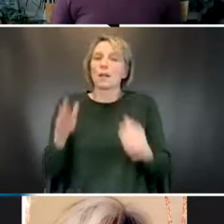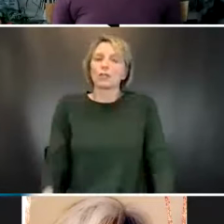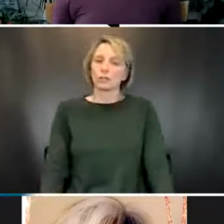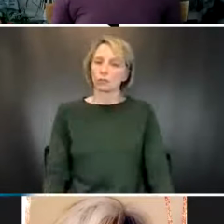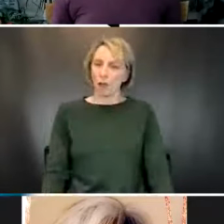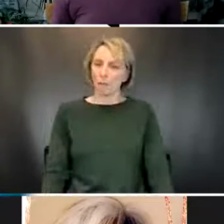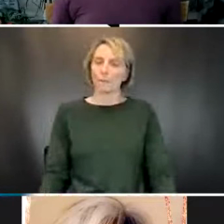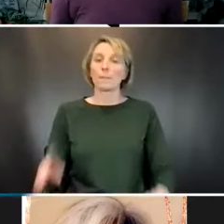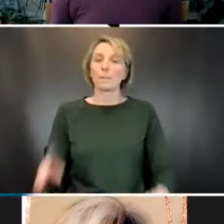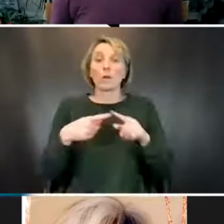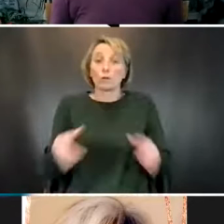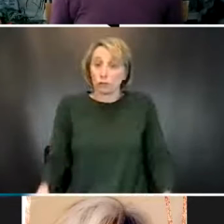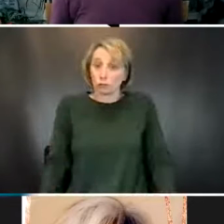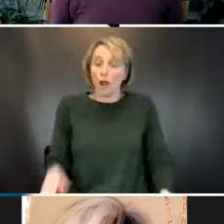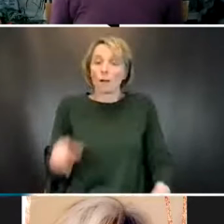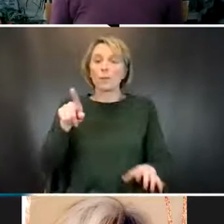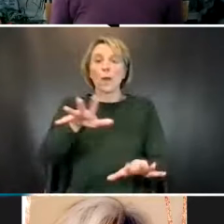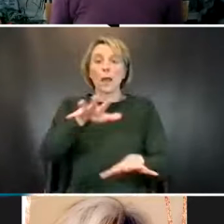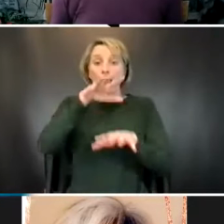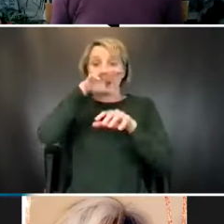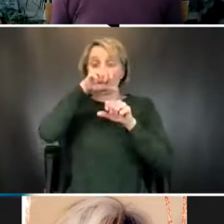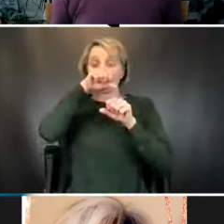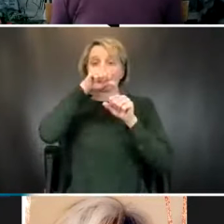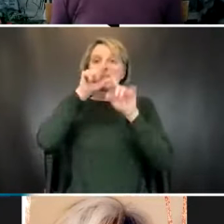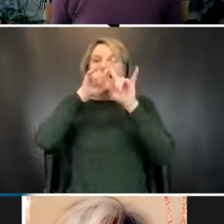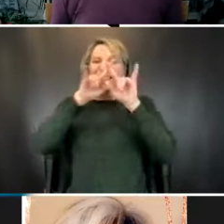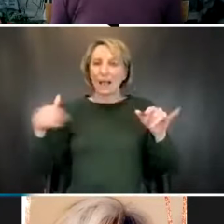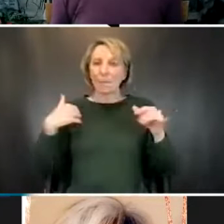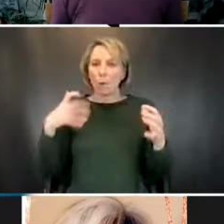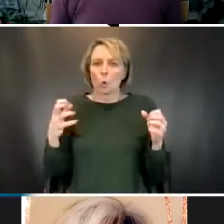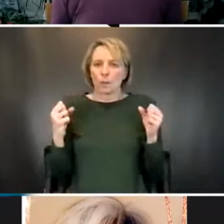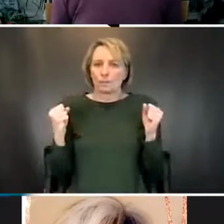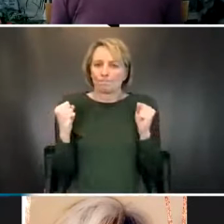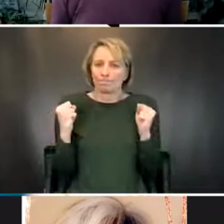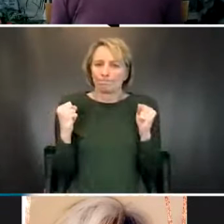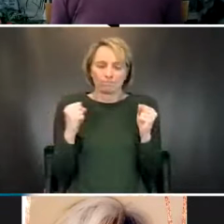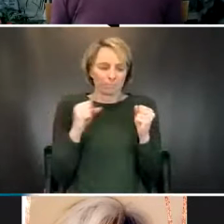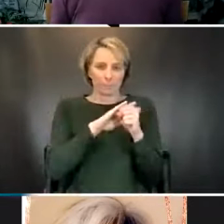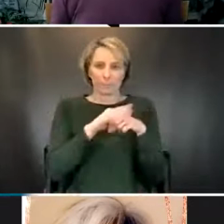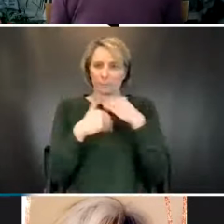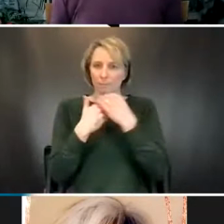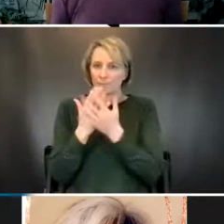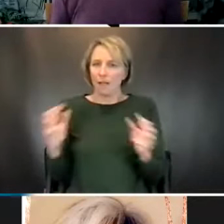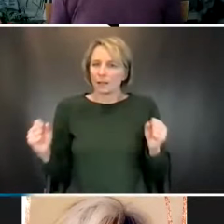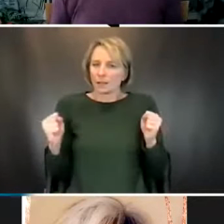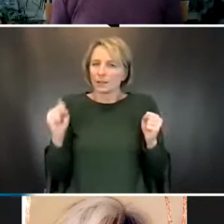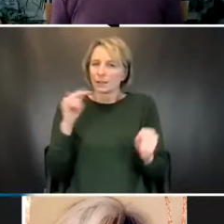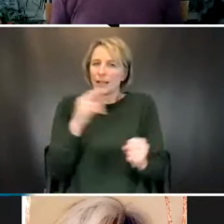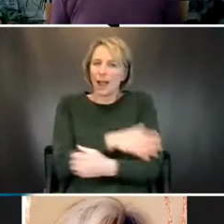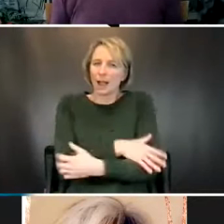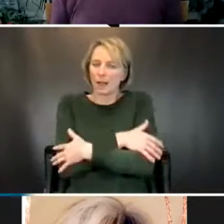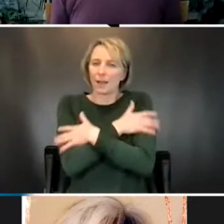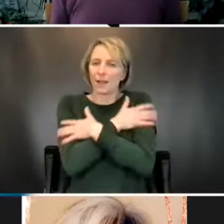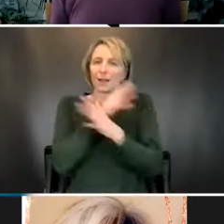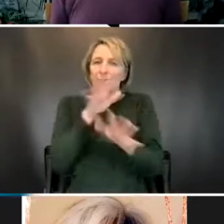fists with our hands and tighten up all the muscles in the arms, all the way up to the biceps. Big